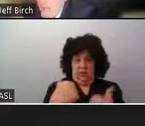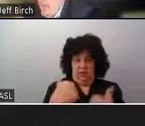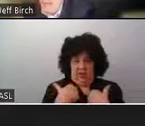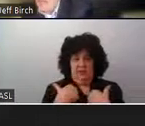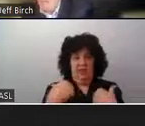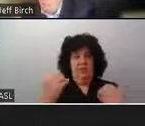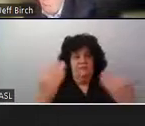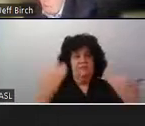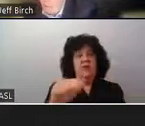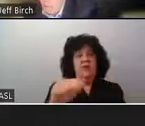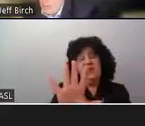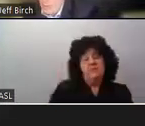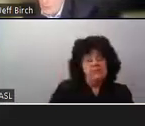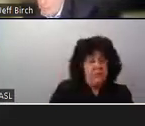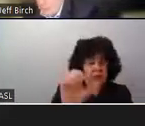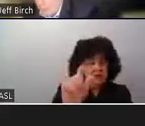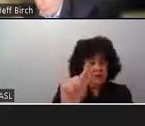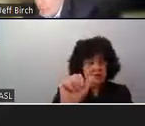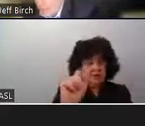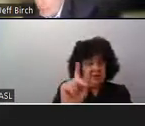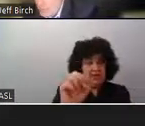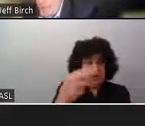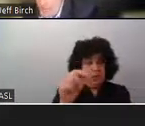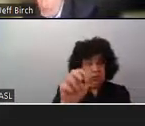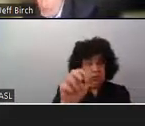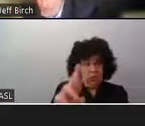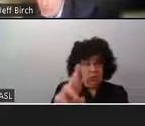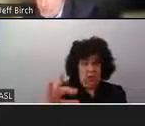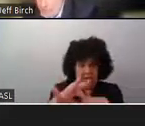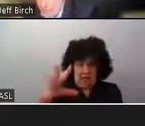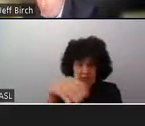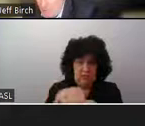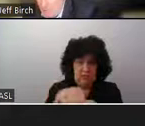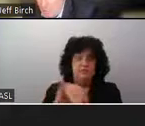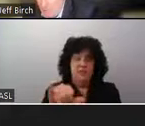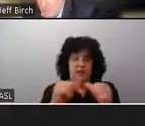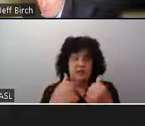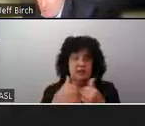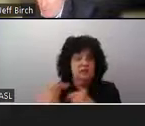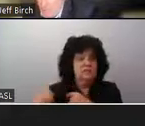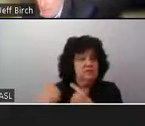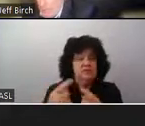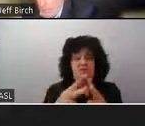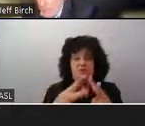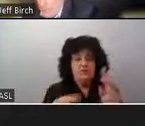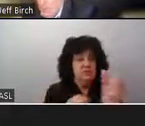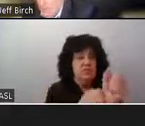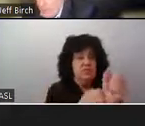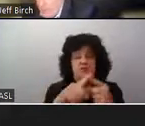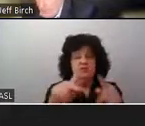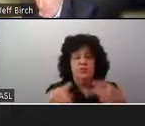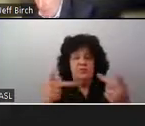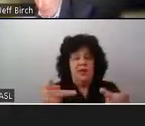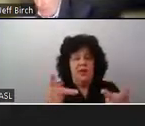We have great working relationships with the agencies. The agencies have been very supportive in providing